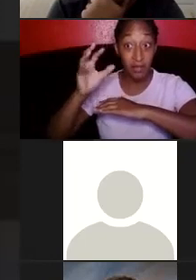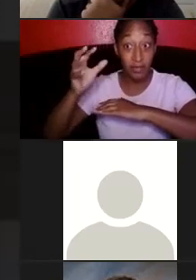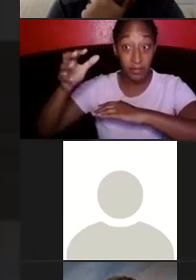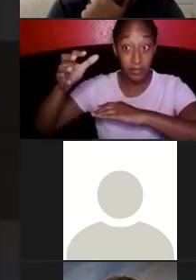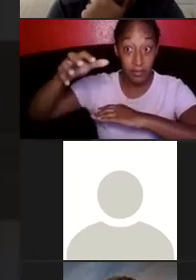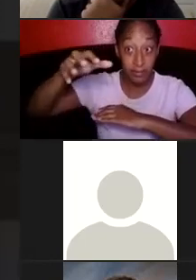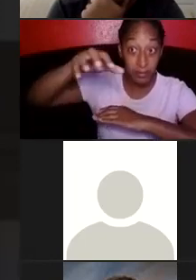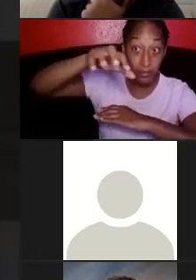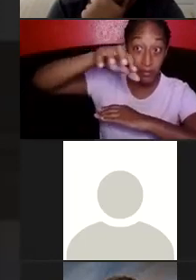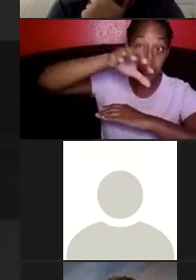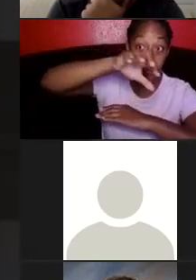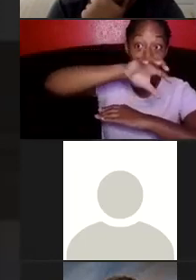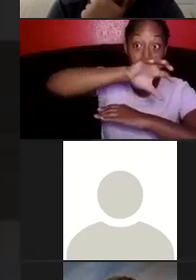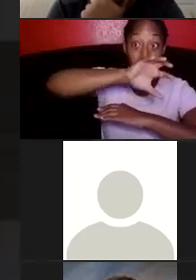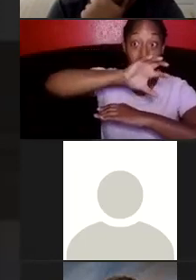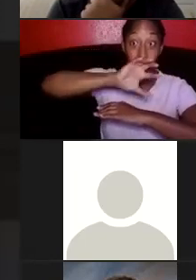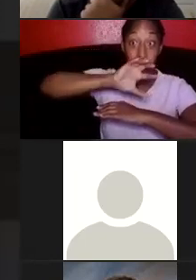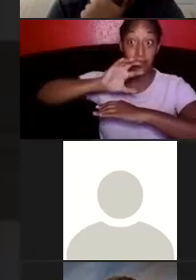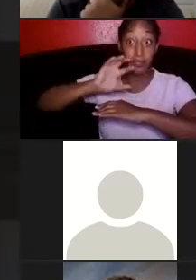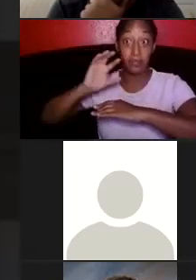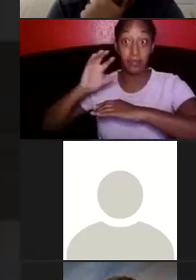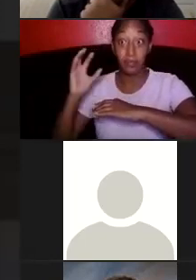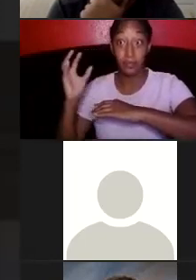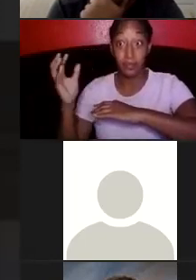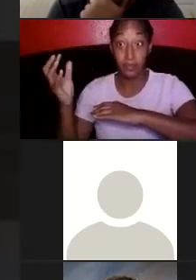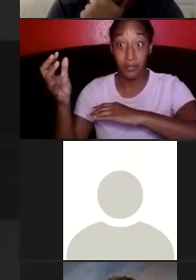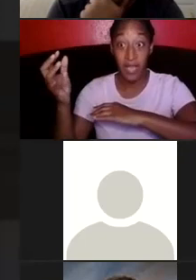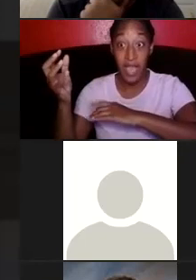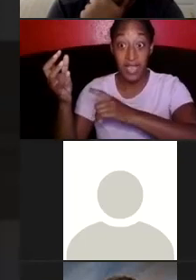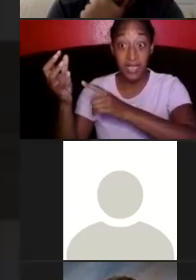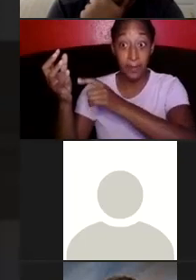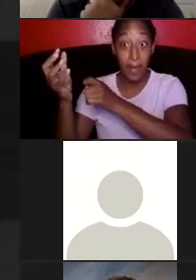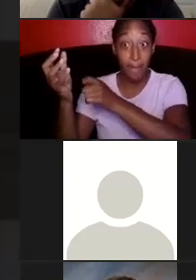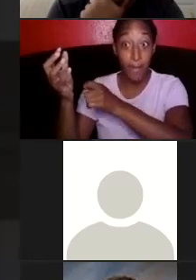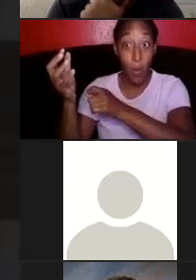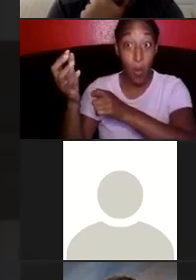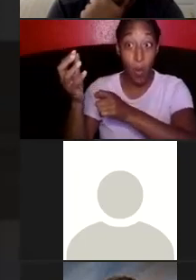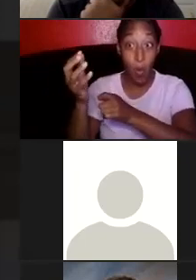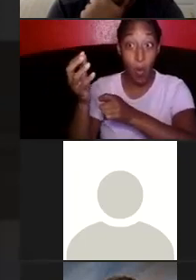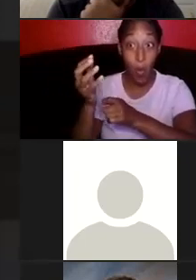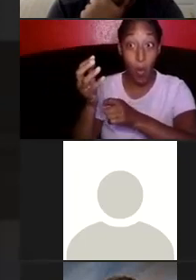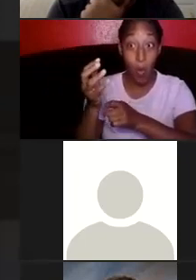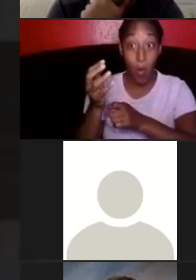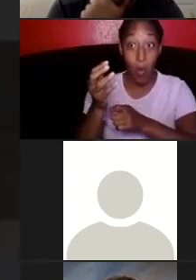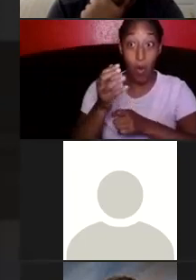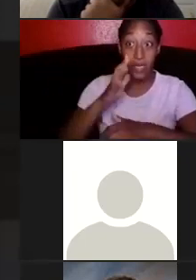Earth, it's being pulled in toward the center of the Earth.